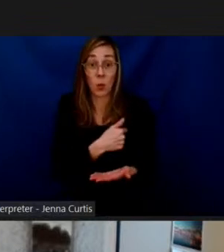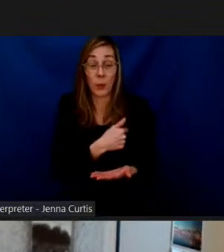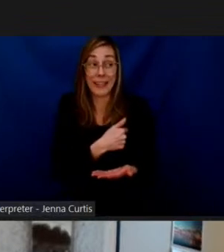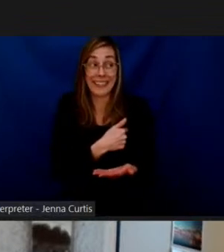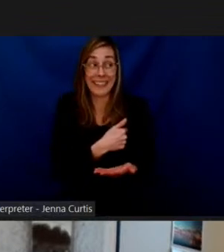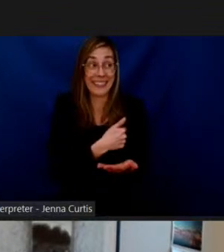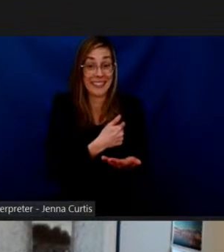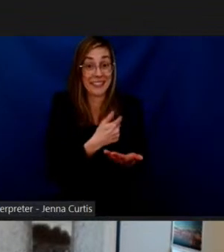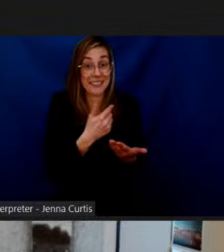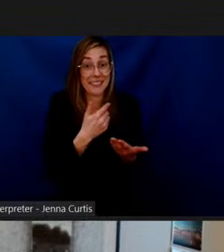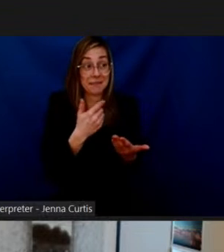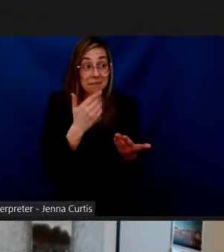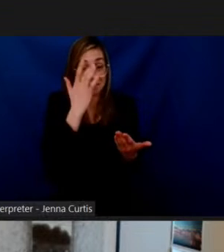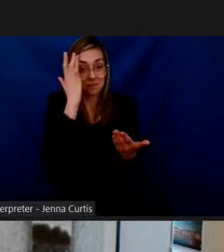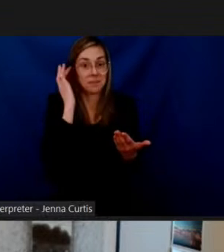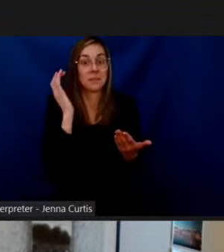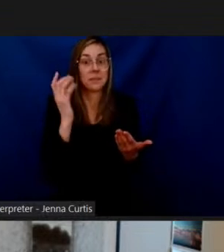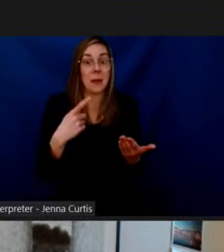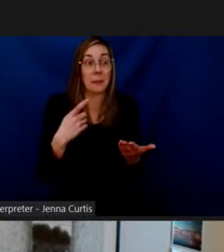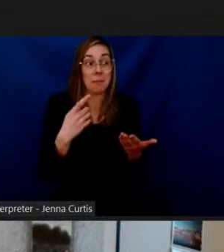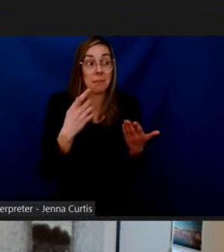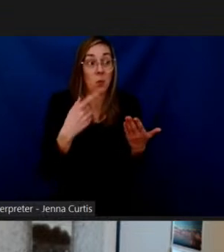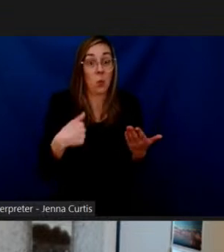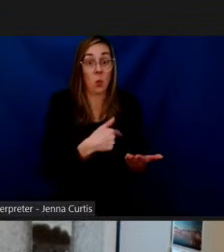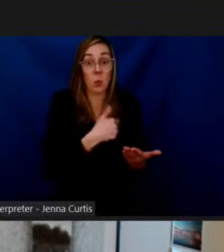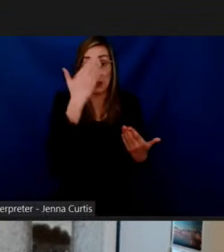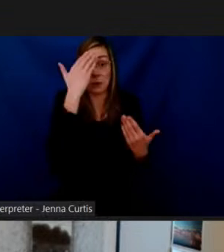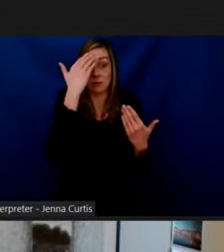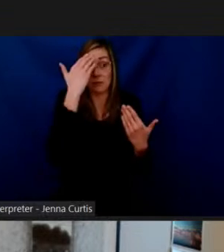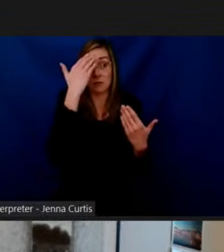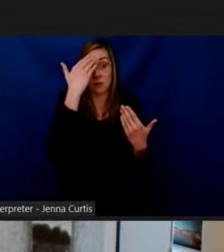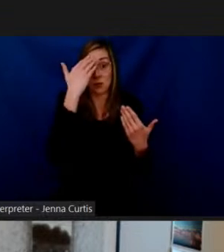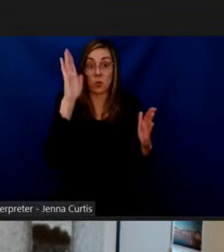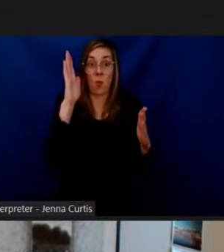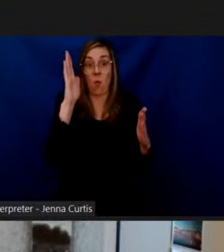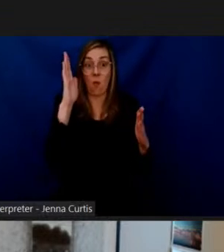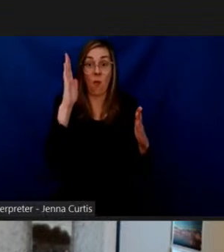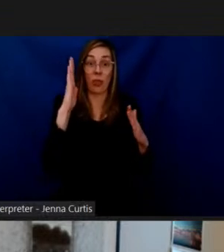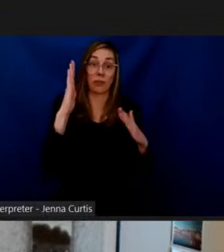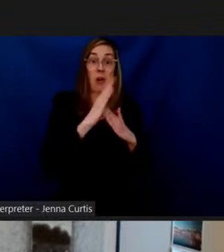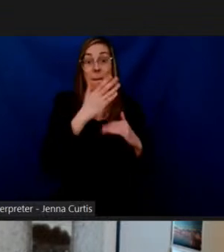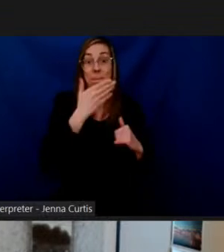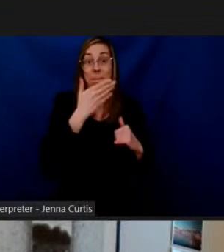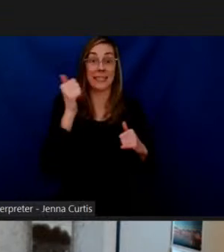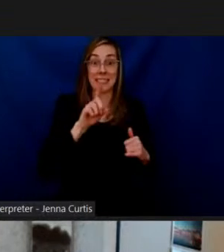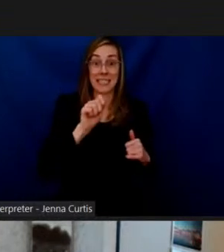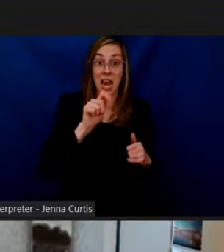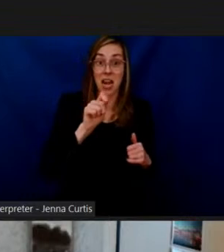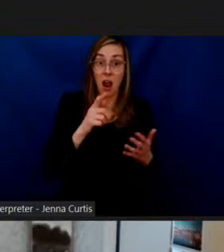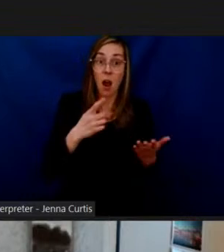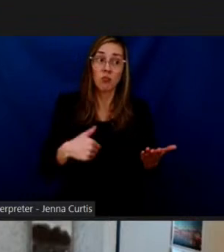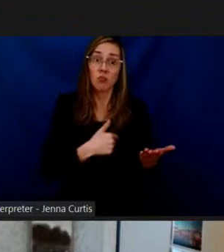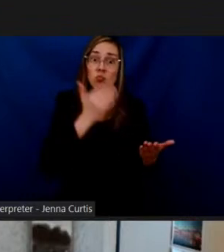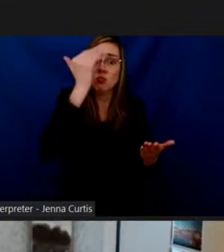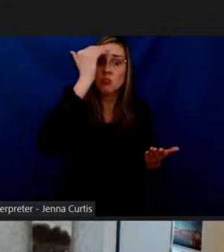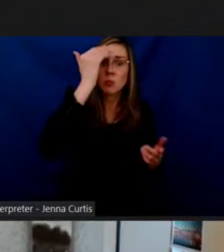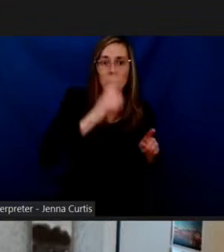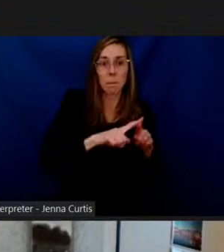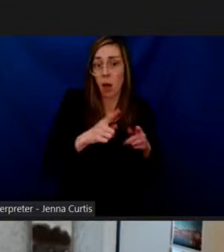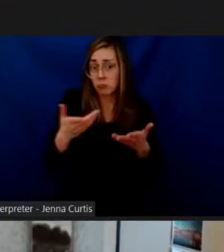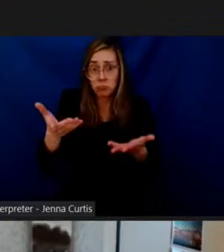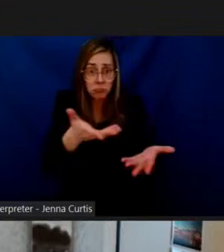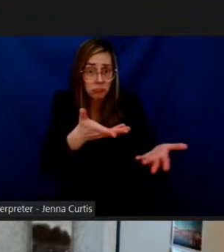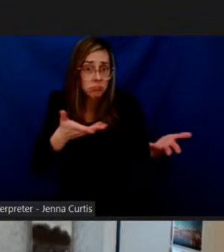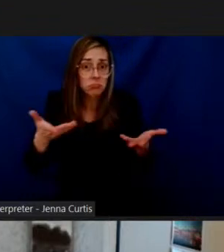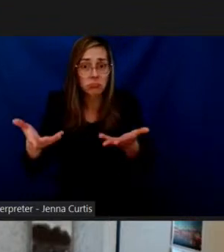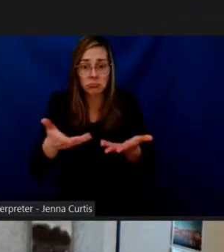is. If there's specific data that the neighborhood would like to see us gather and report on, as long as it's feasible for